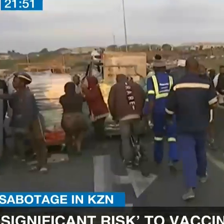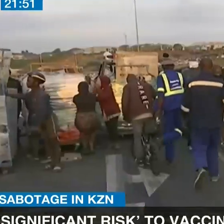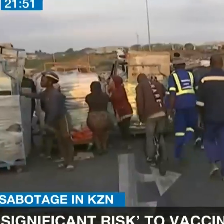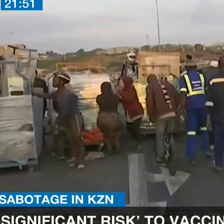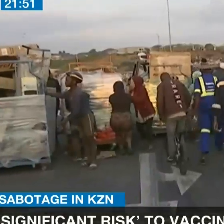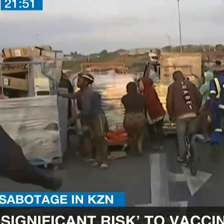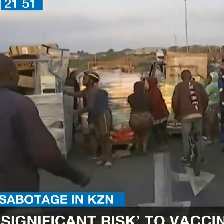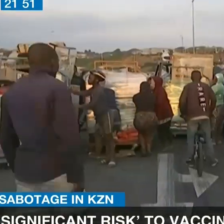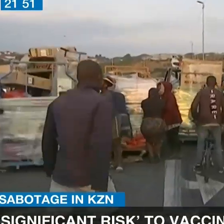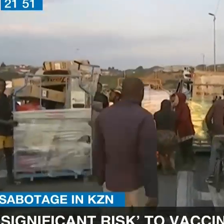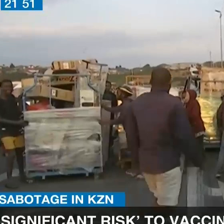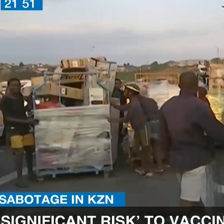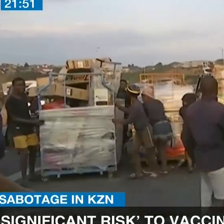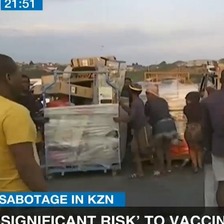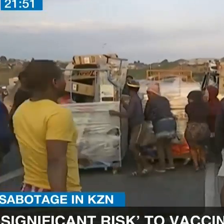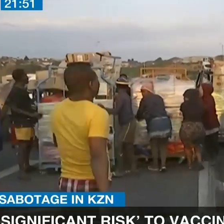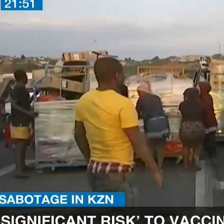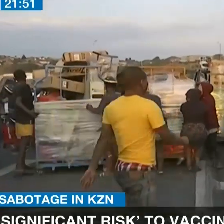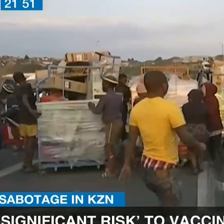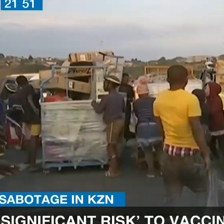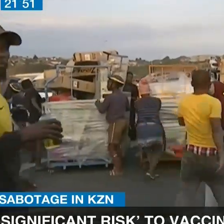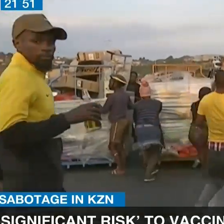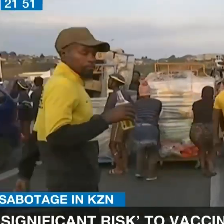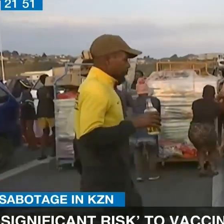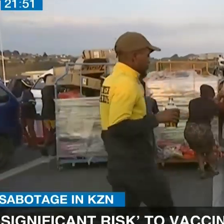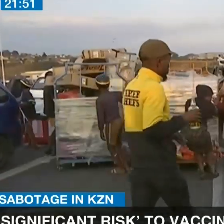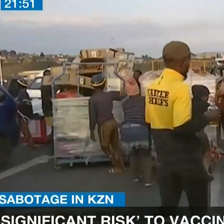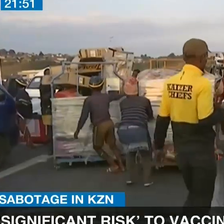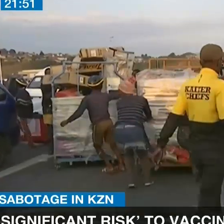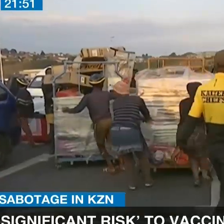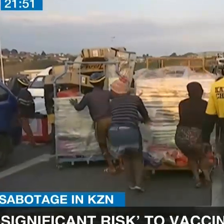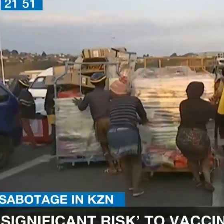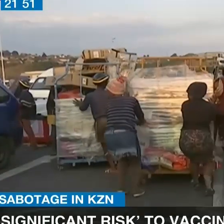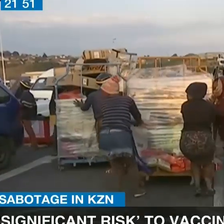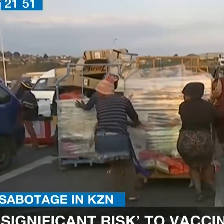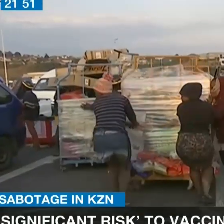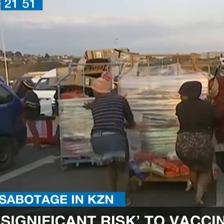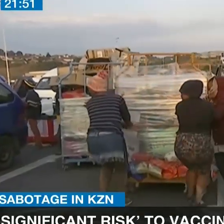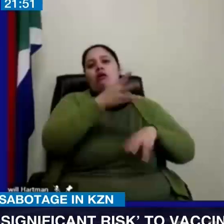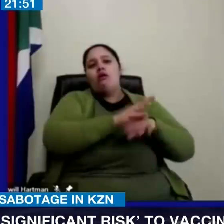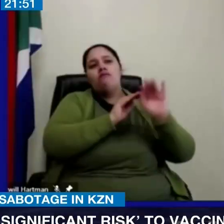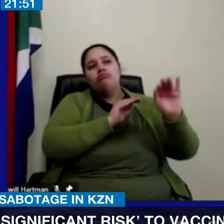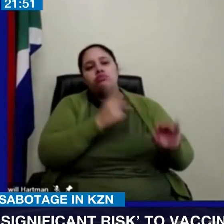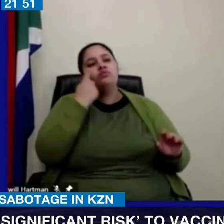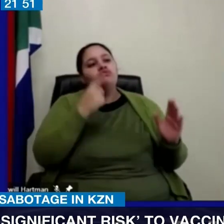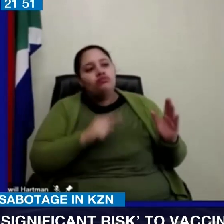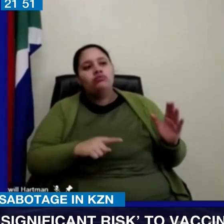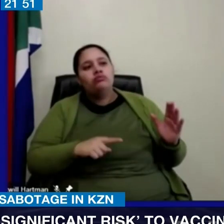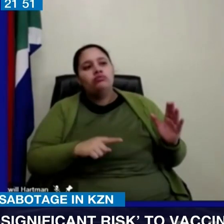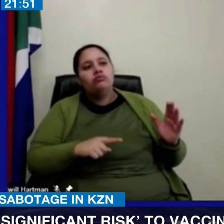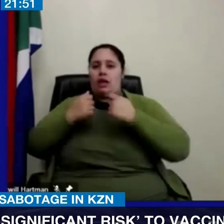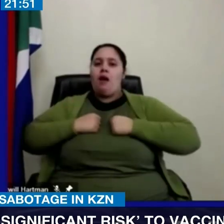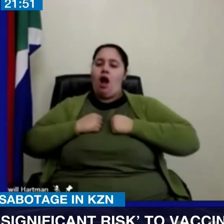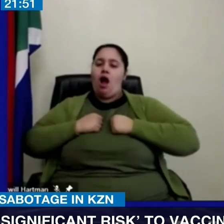products whose supply could be interrupted, including antiretrovirals. Our team is on top of it, the supply chain team.